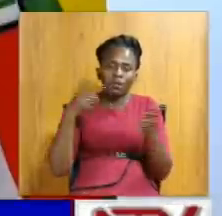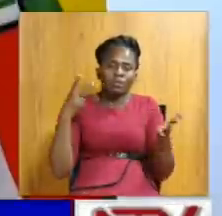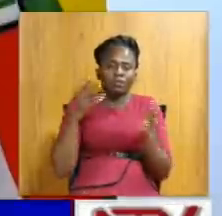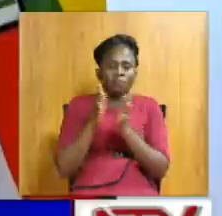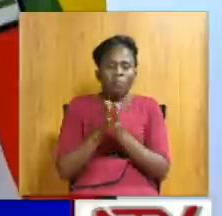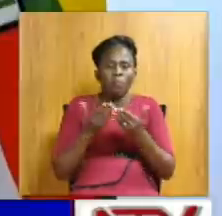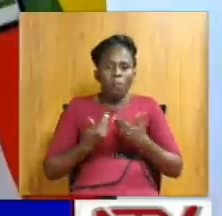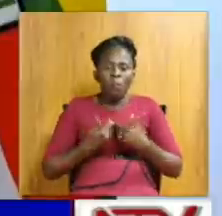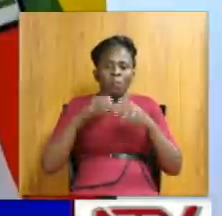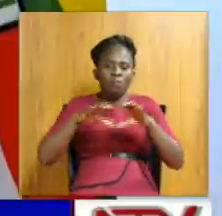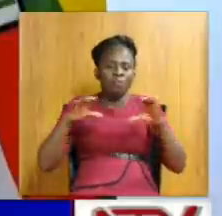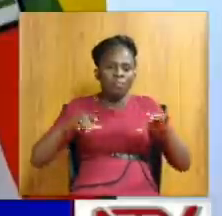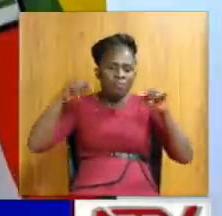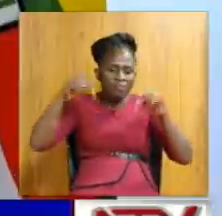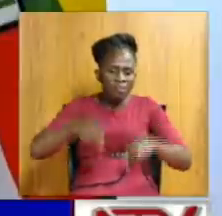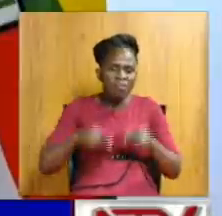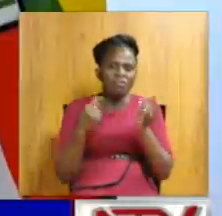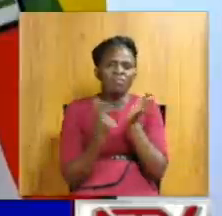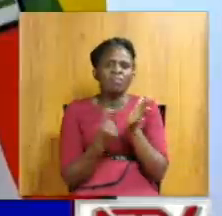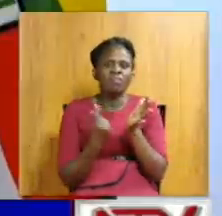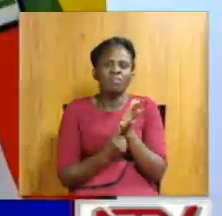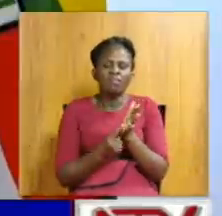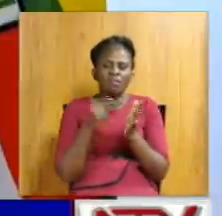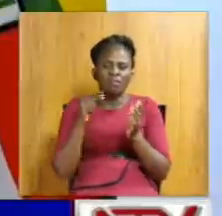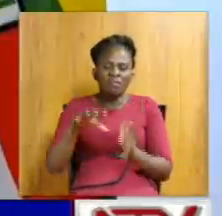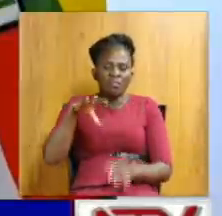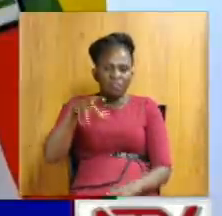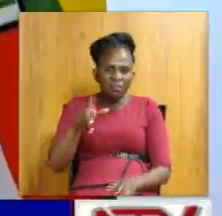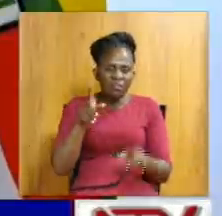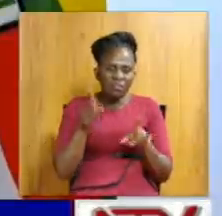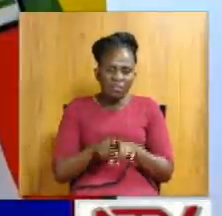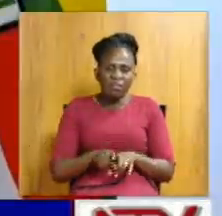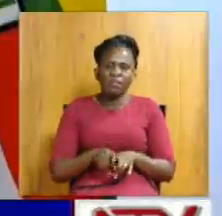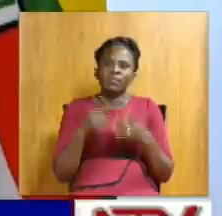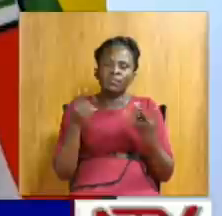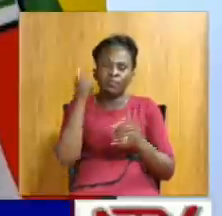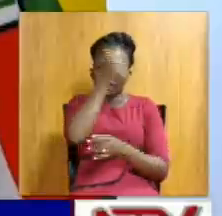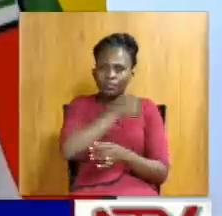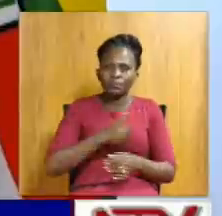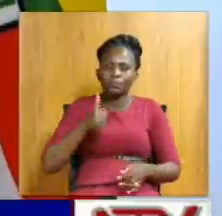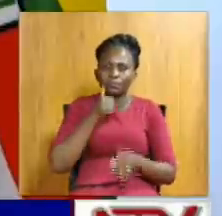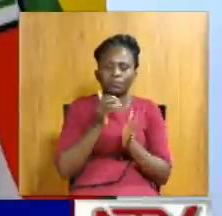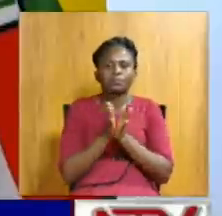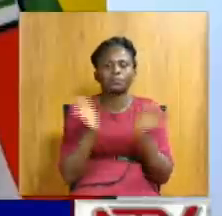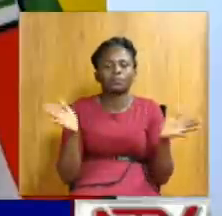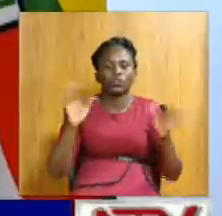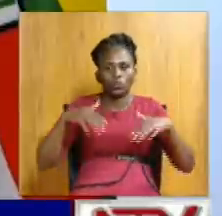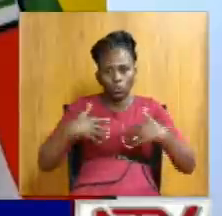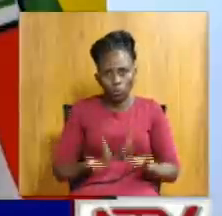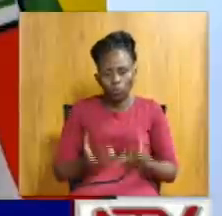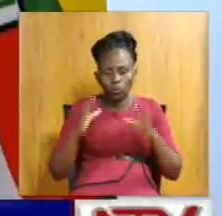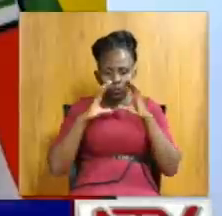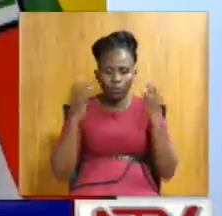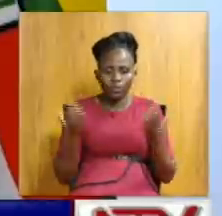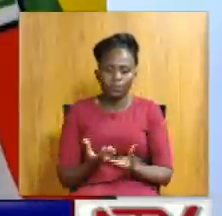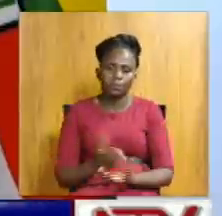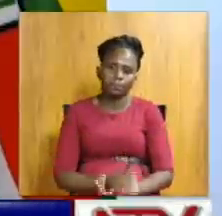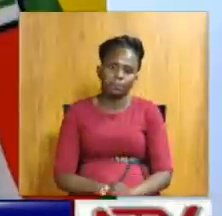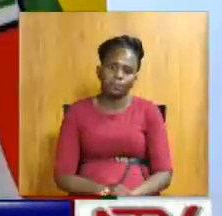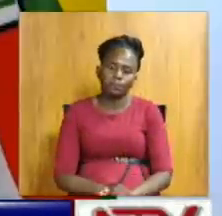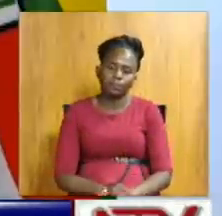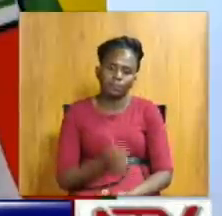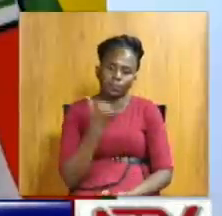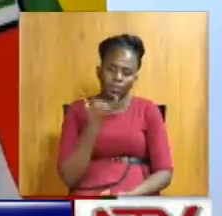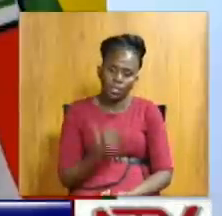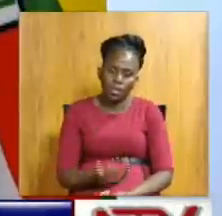a market within Uganda, within the region, within Africa, or in the world. We have opted